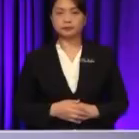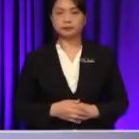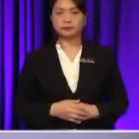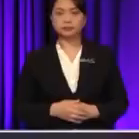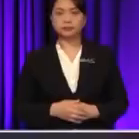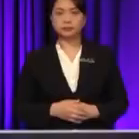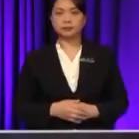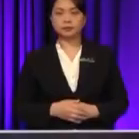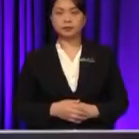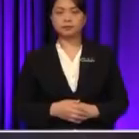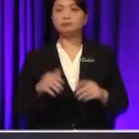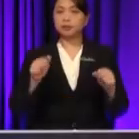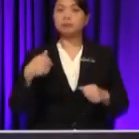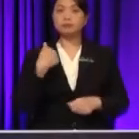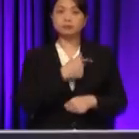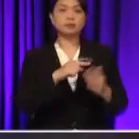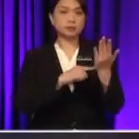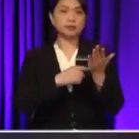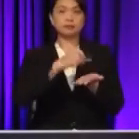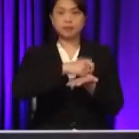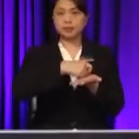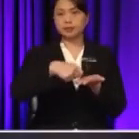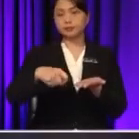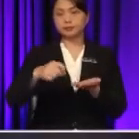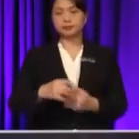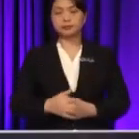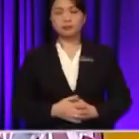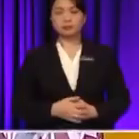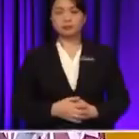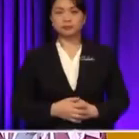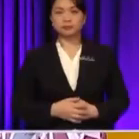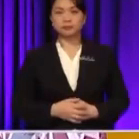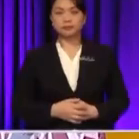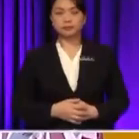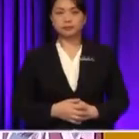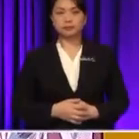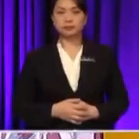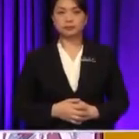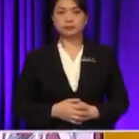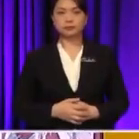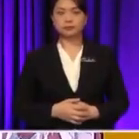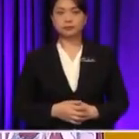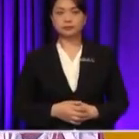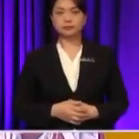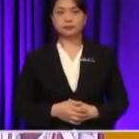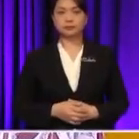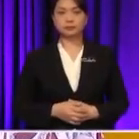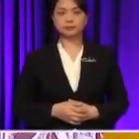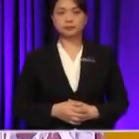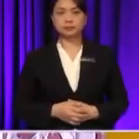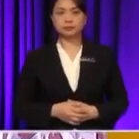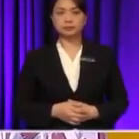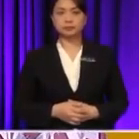writing? Yes, sure. Why not? Let's try. Okay, so for this segment, we are going to ask our students to start writing.